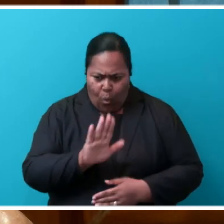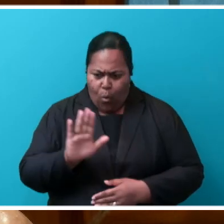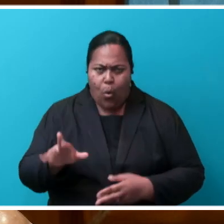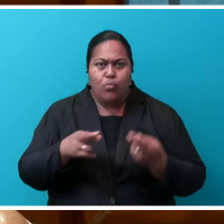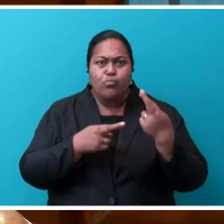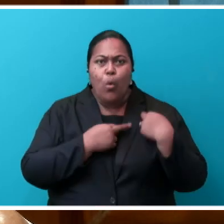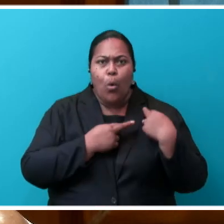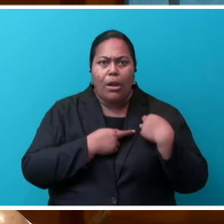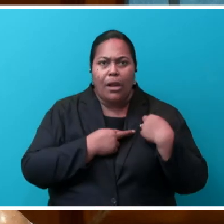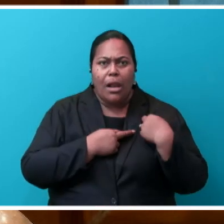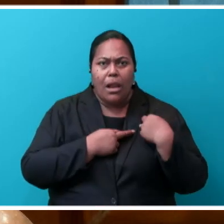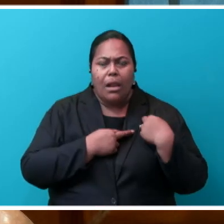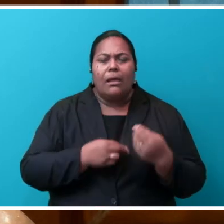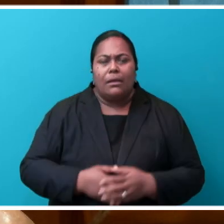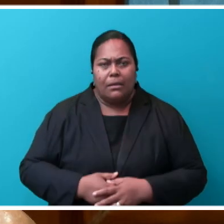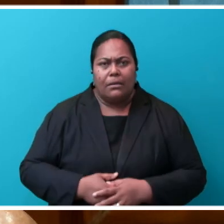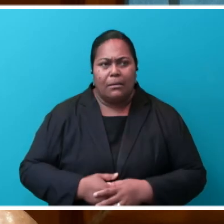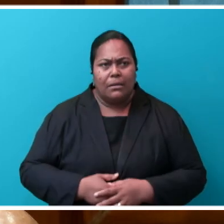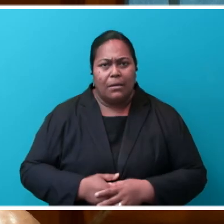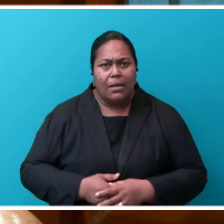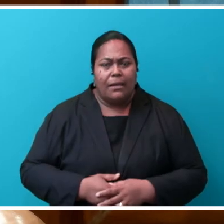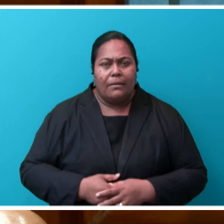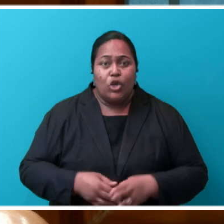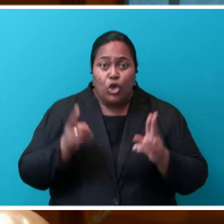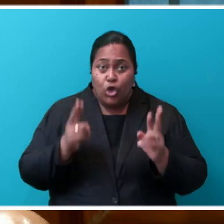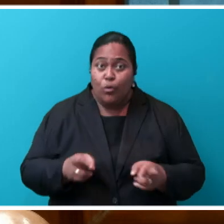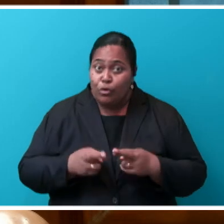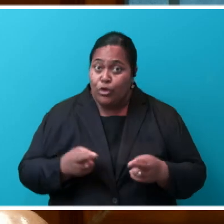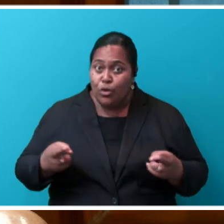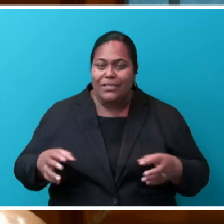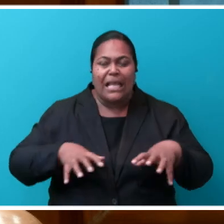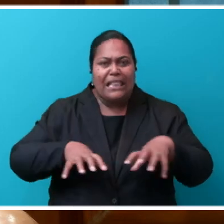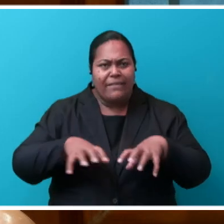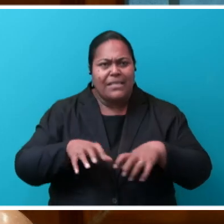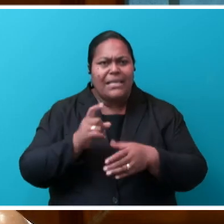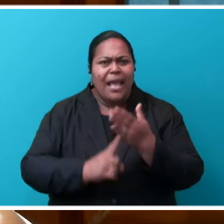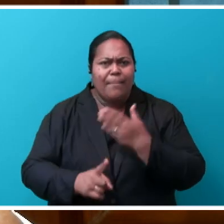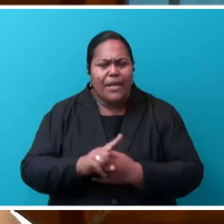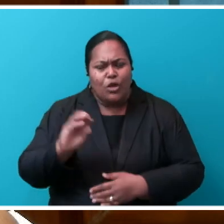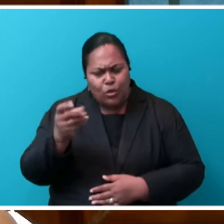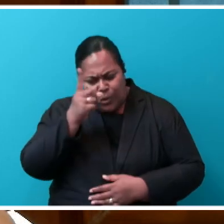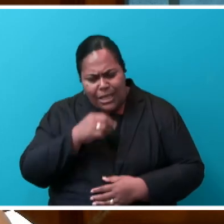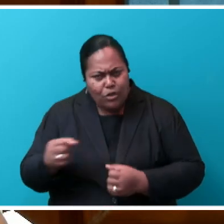To this end, a number of HR-related activities have been undertaken to strategically align the